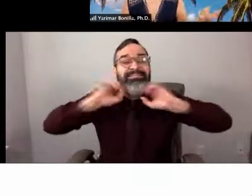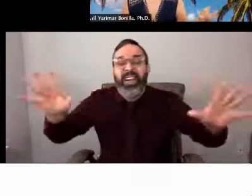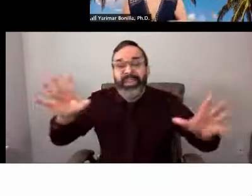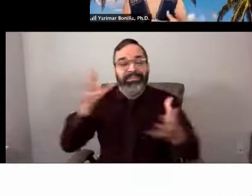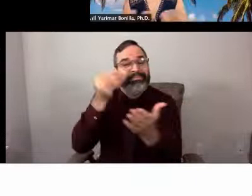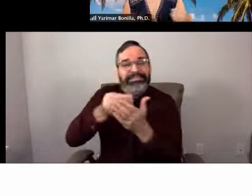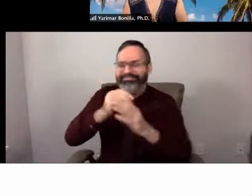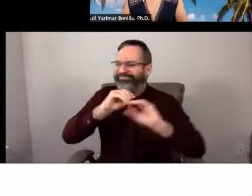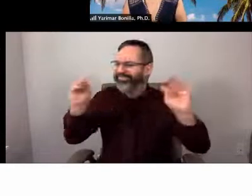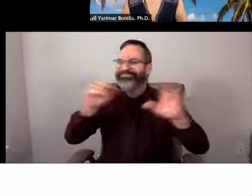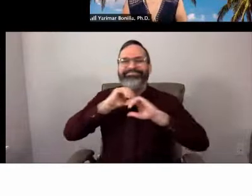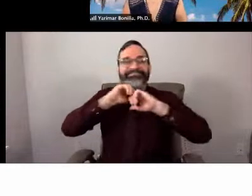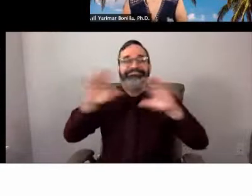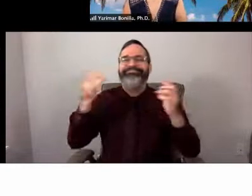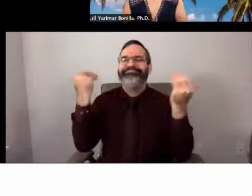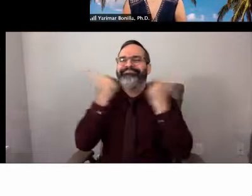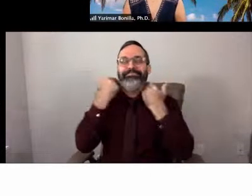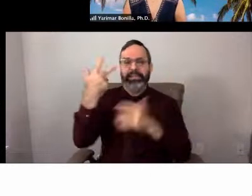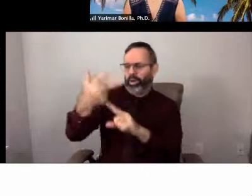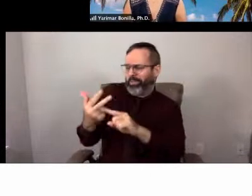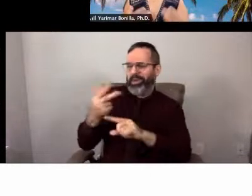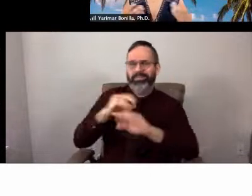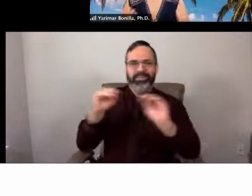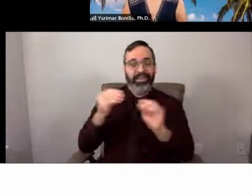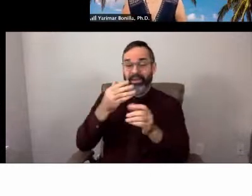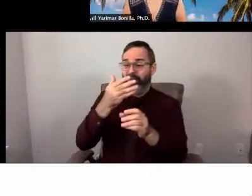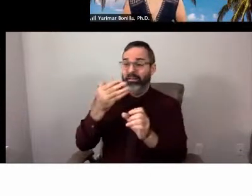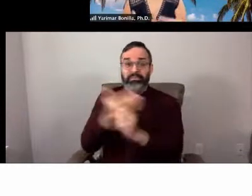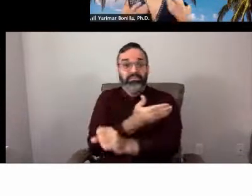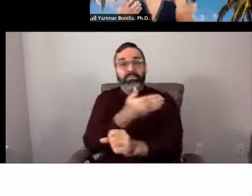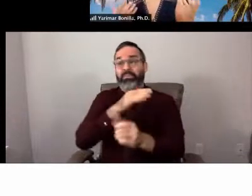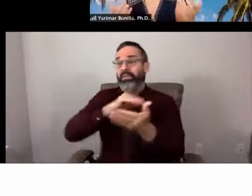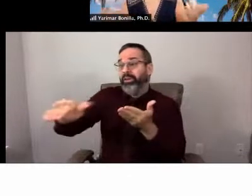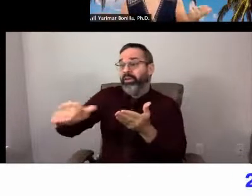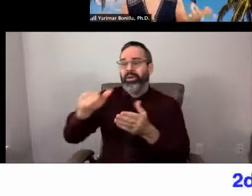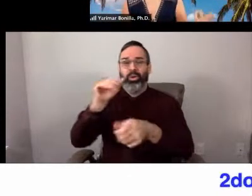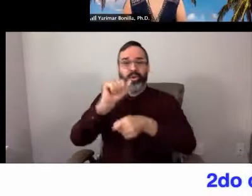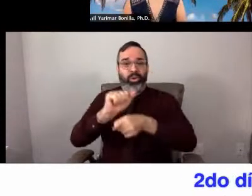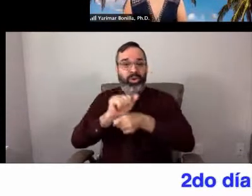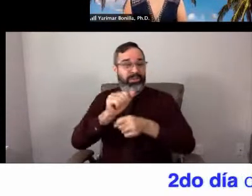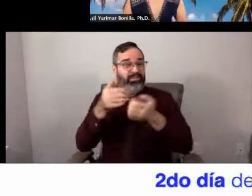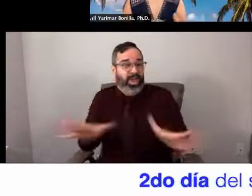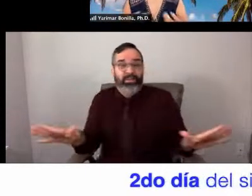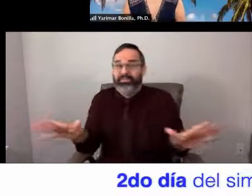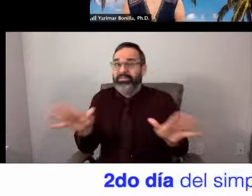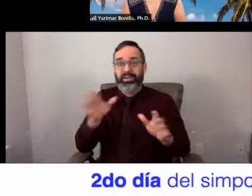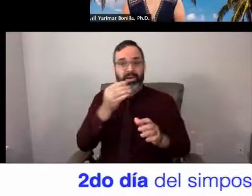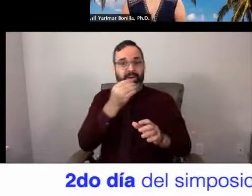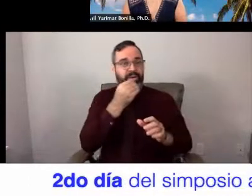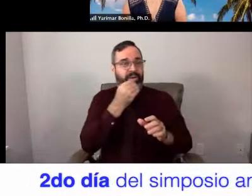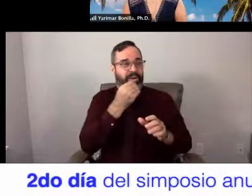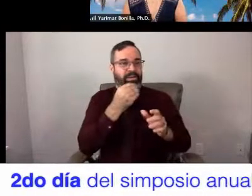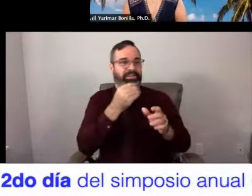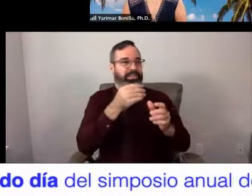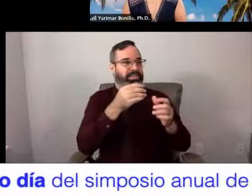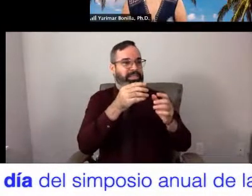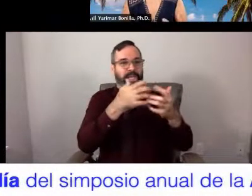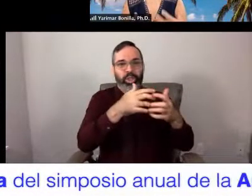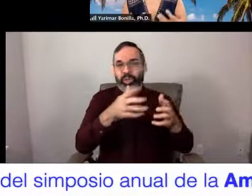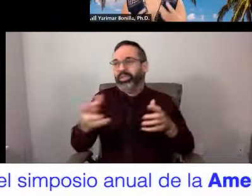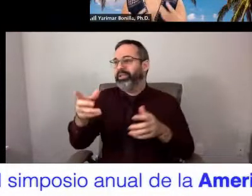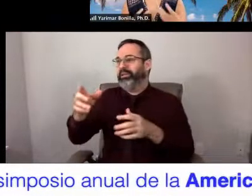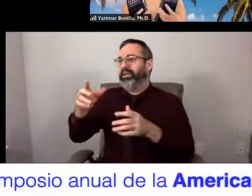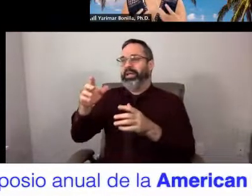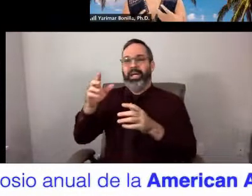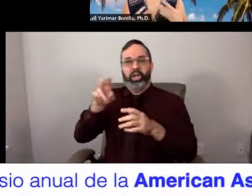who lost their jobs because so many people in Puerto Rico work in the tourism industry or the food industry, etc. And, you know, what